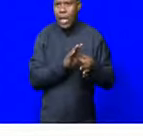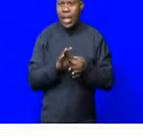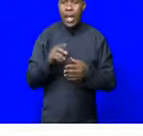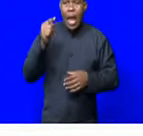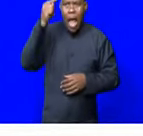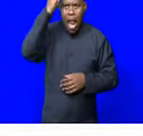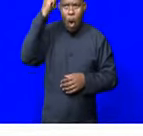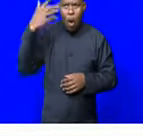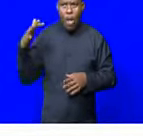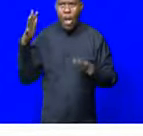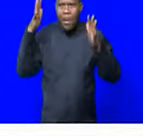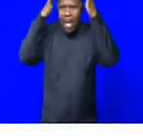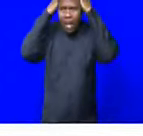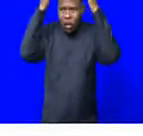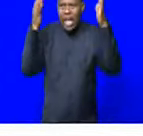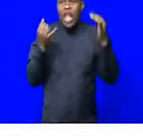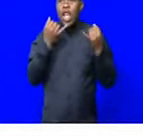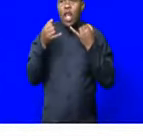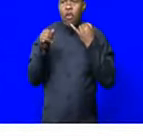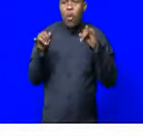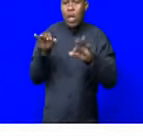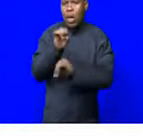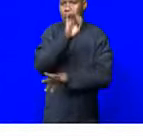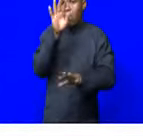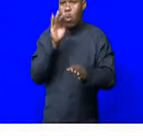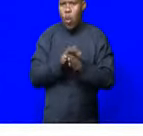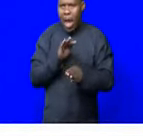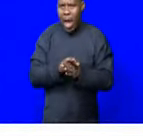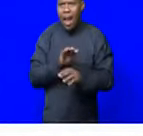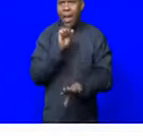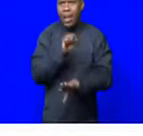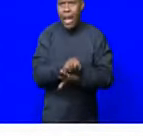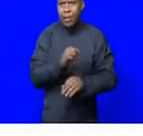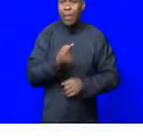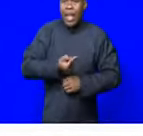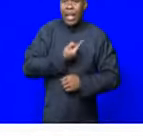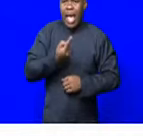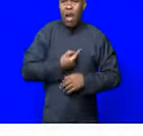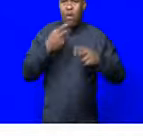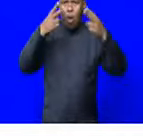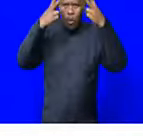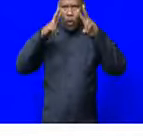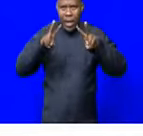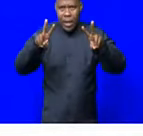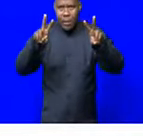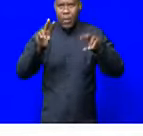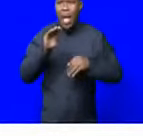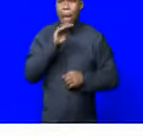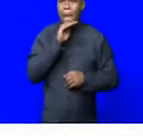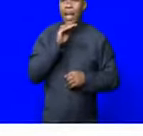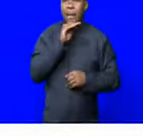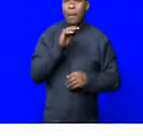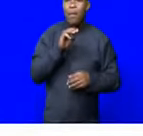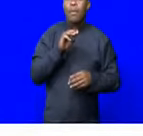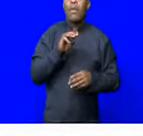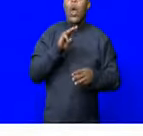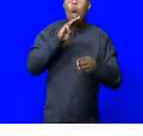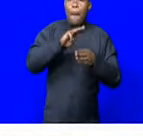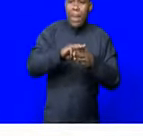knowledge on autism. I've come to share with the parents. My dream is to bring the occupational therapy model